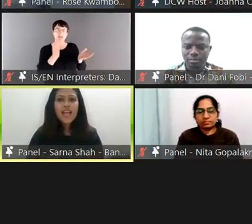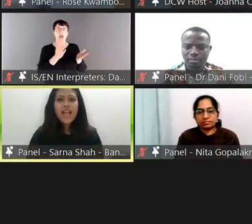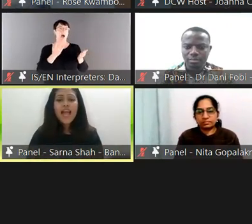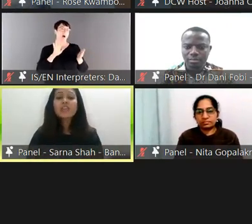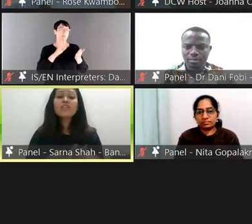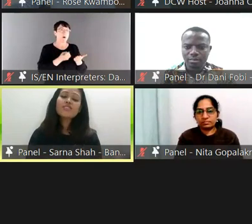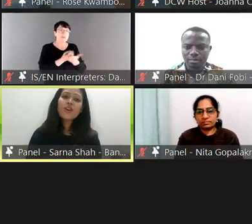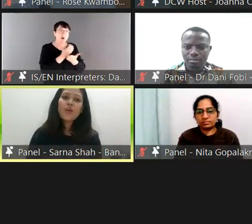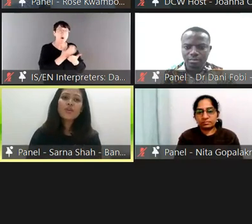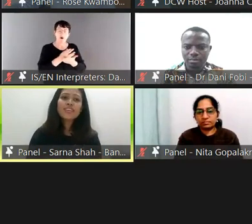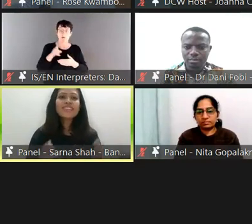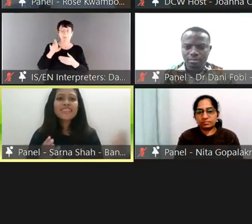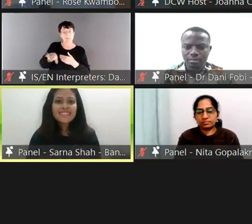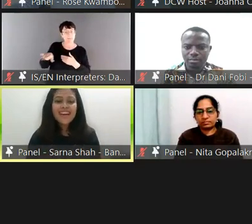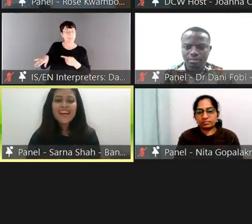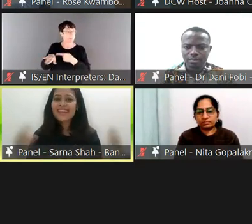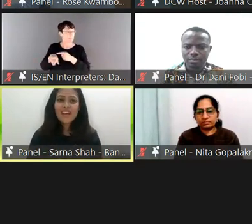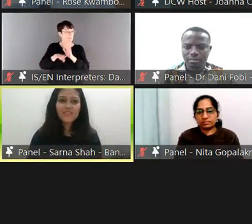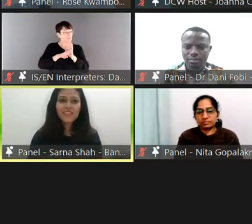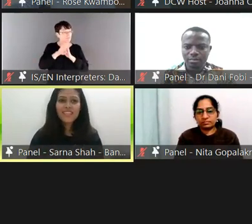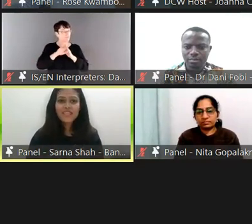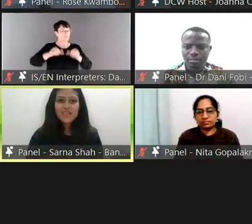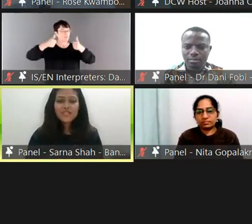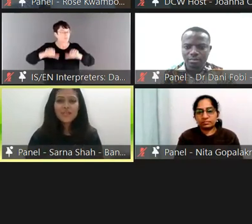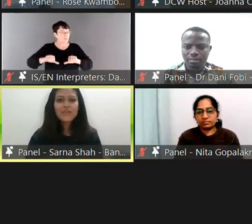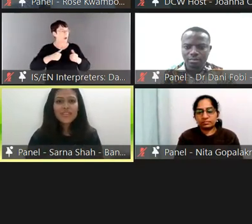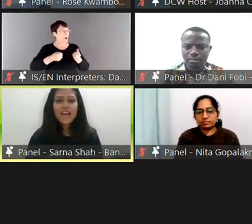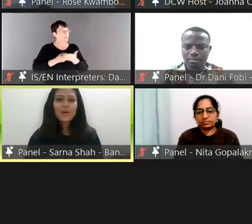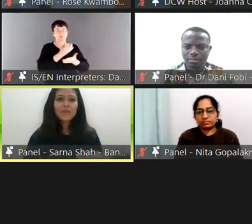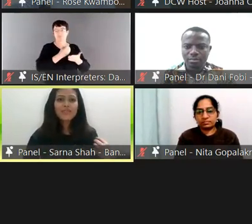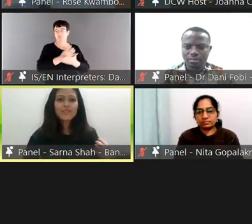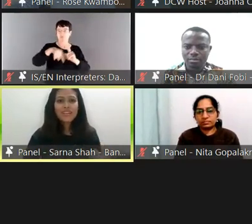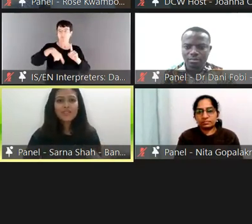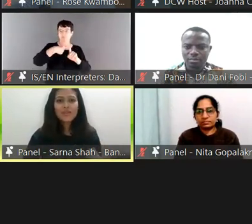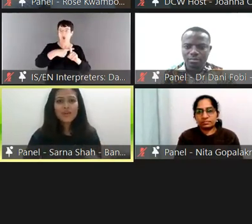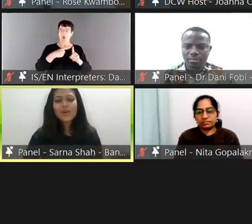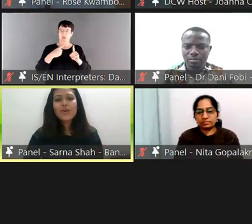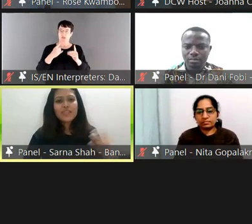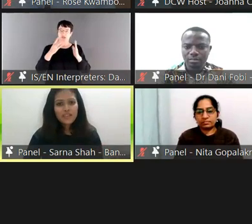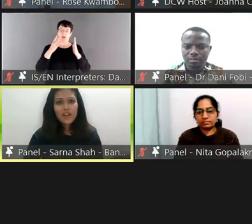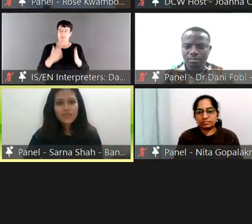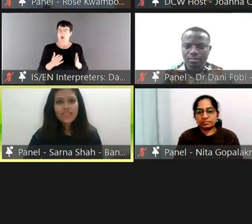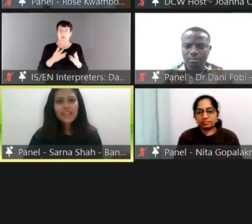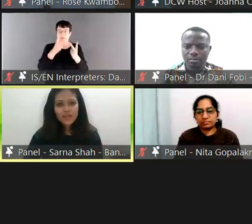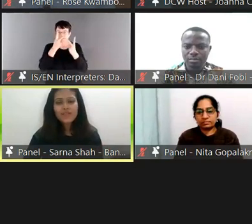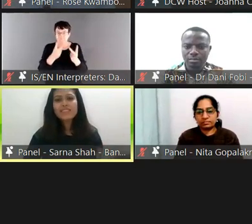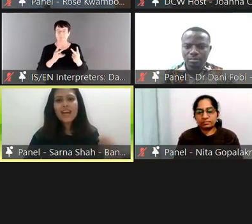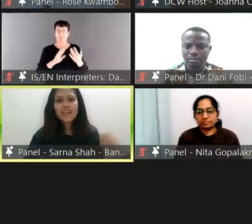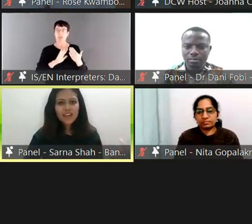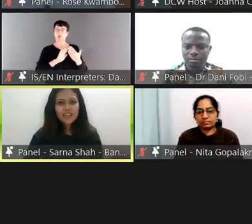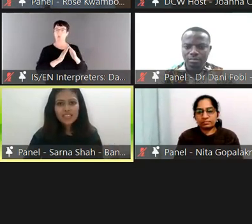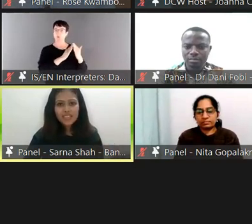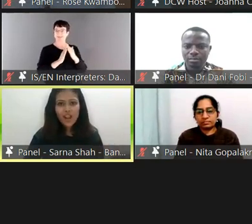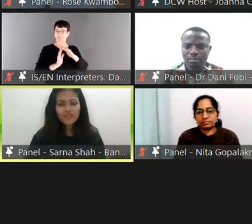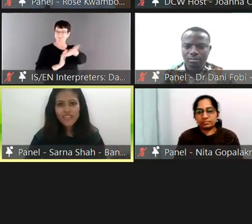caregivers, and also the community teachers and everything. So together we tried to develop the language